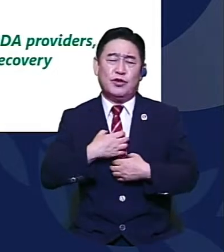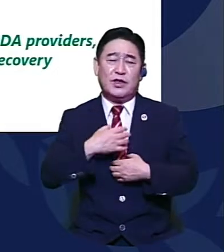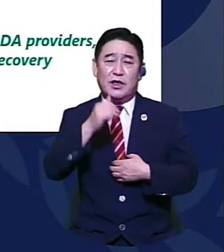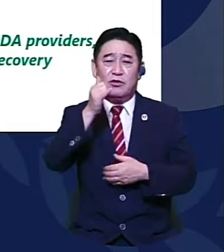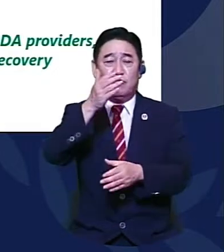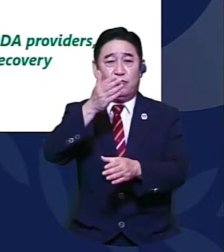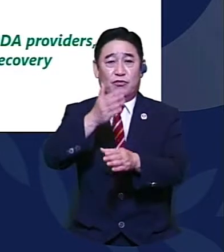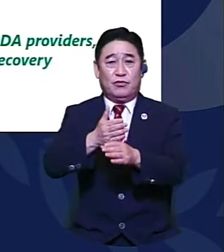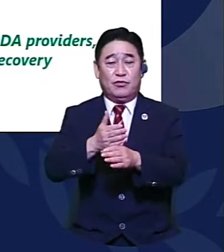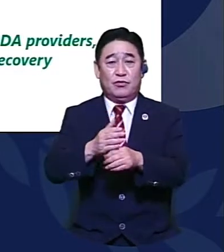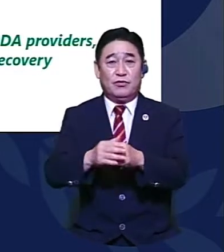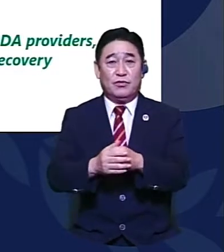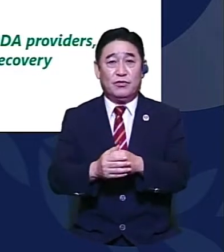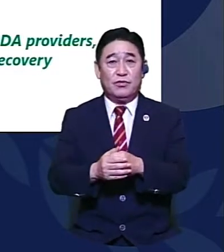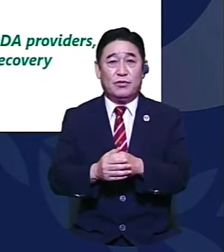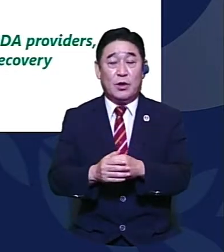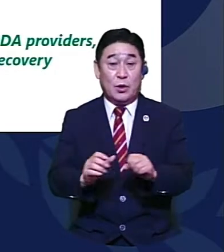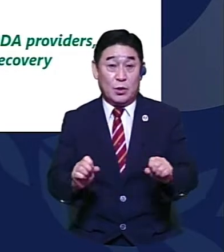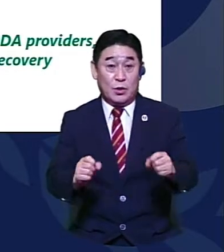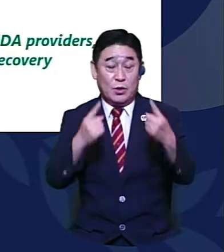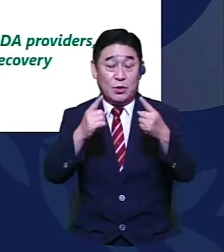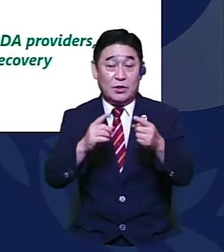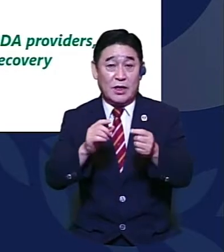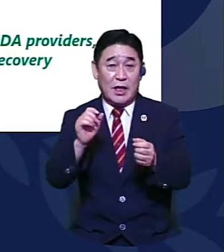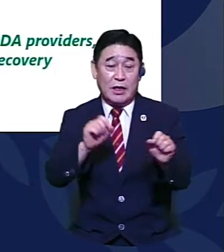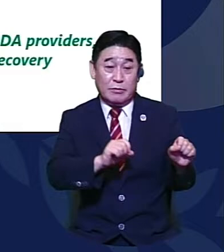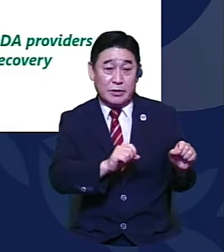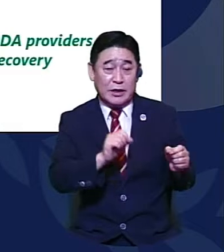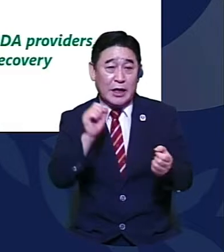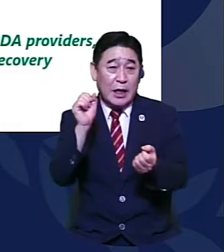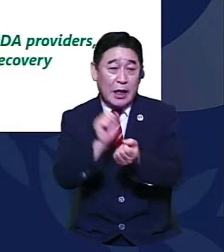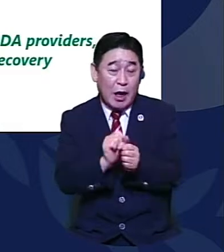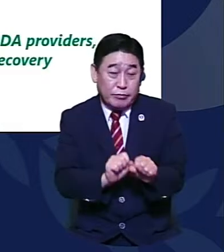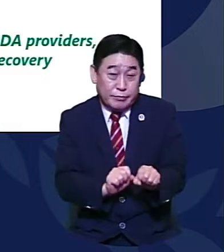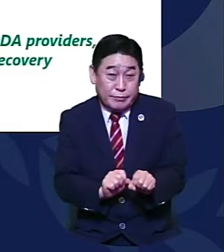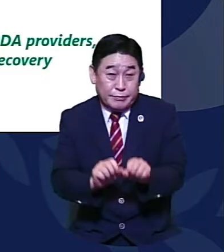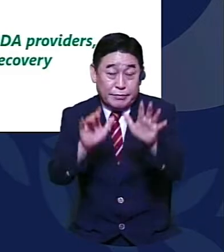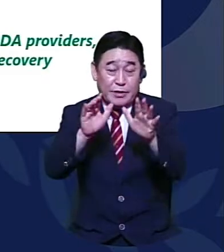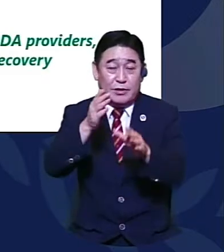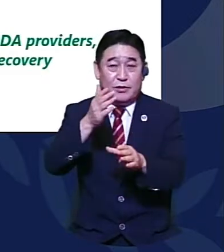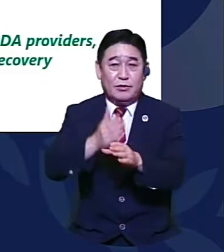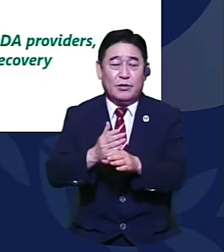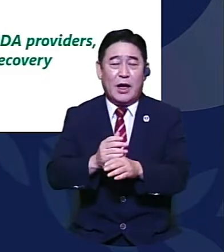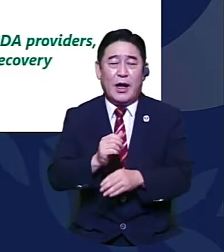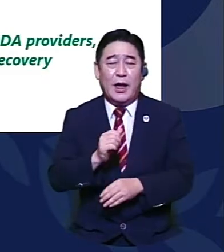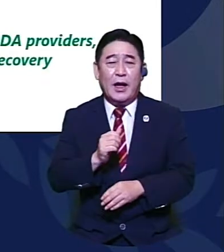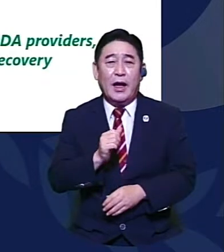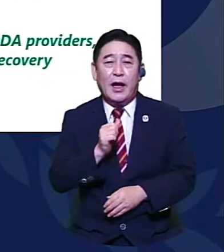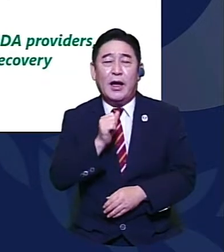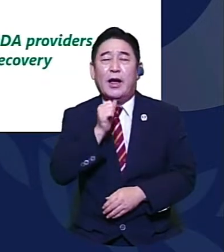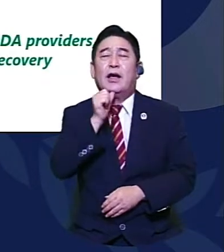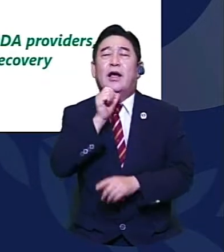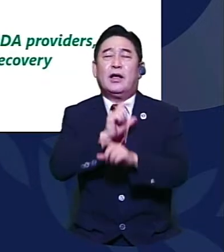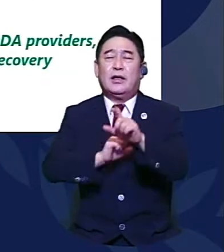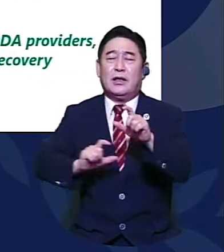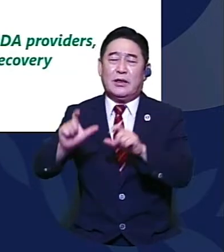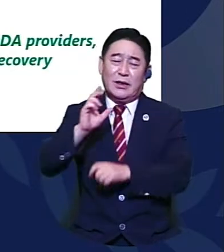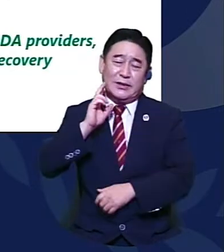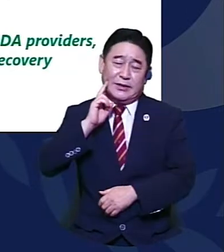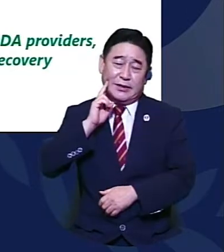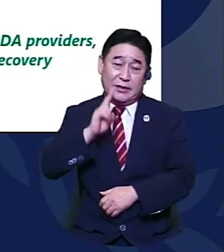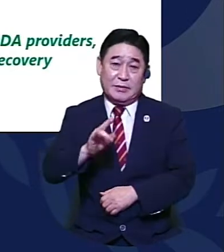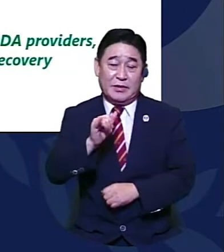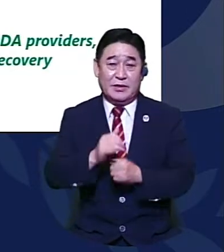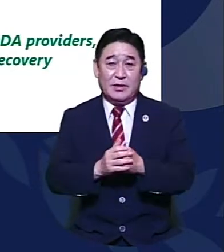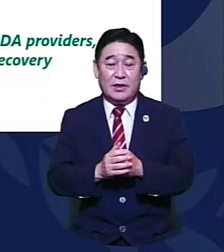going hand in hand with the pandemic that creates a terrible situation for poor people that are especially vulnerable to